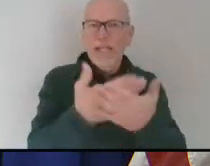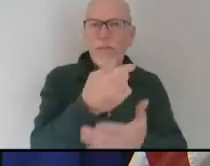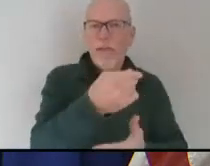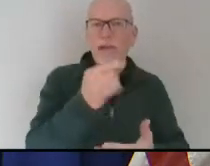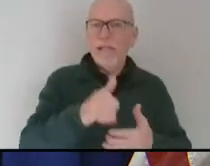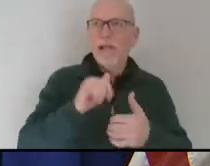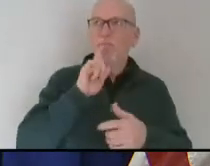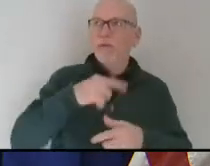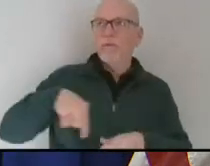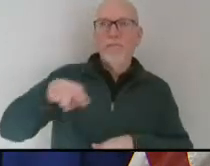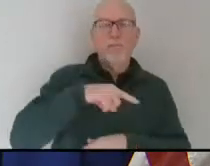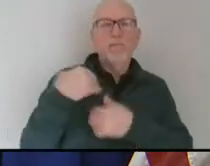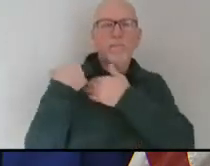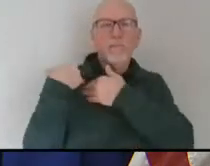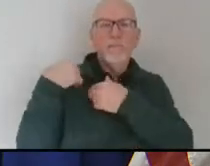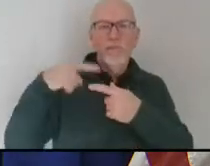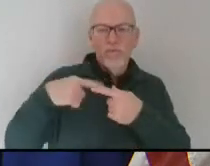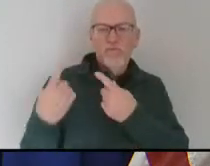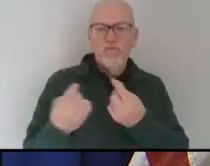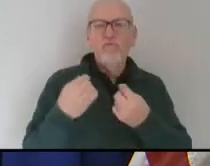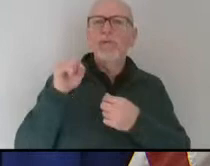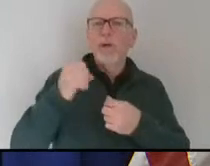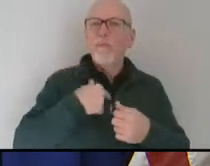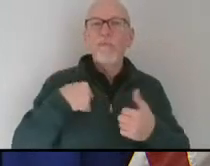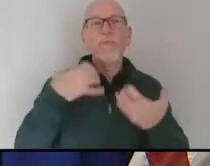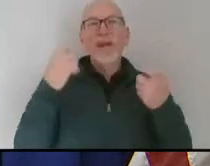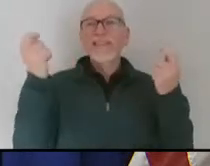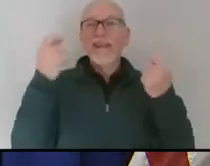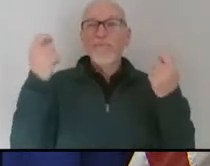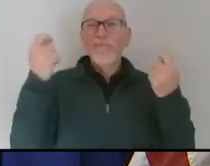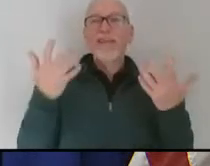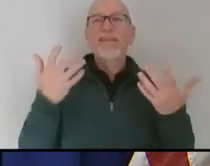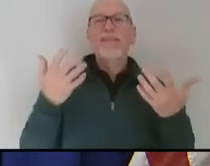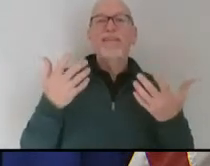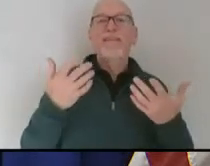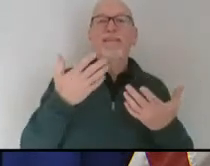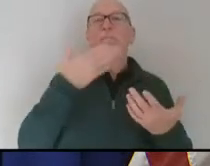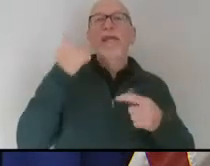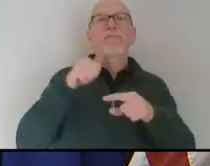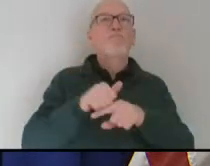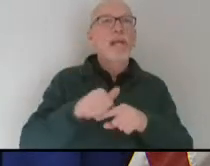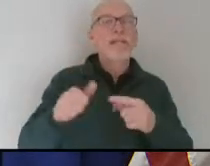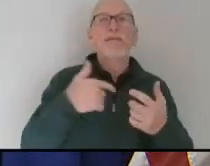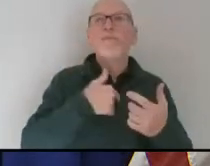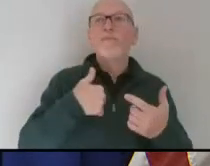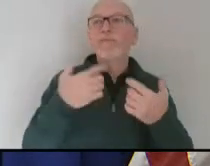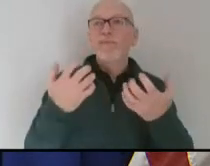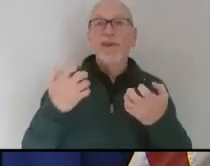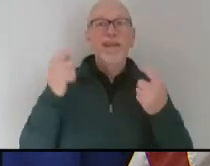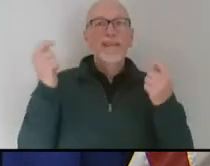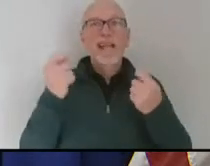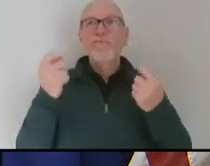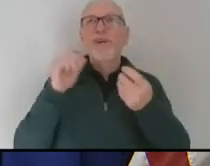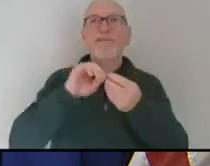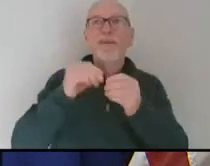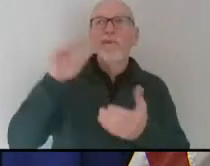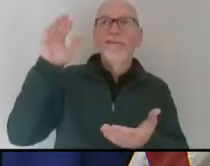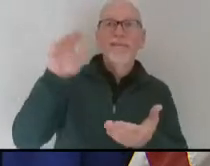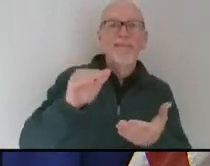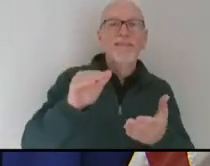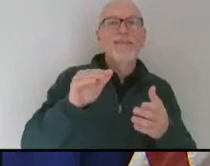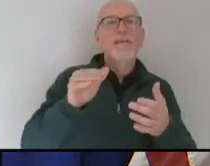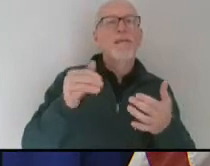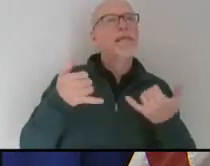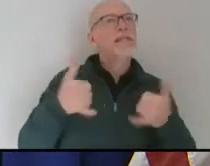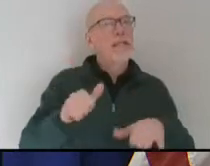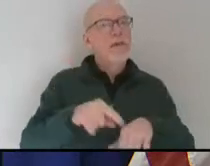one of us. And so, yeah, we want to celebrate the best practices, and we want to celebrate the numbers going down. Still have a long